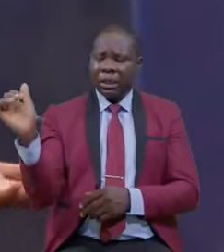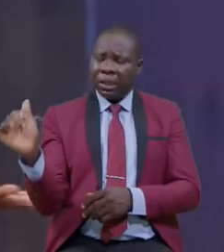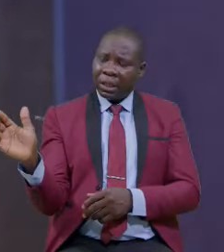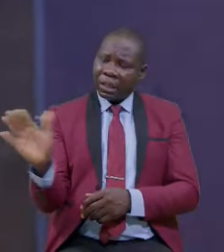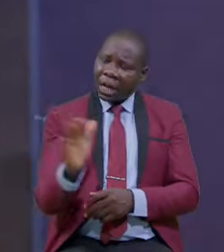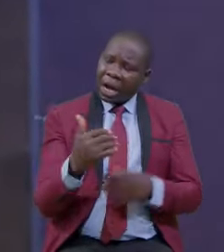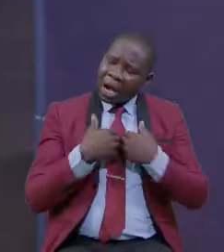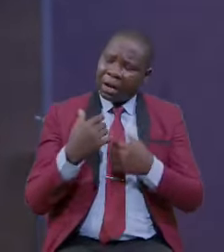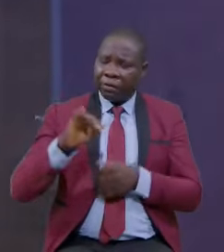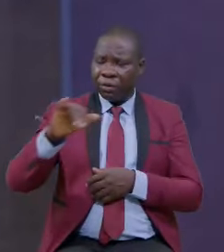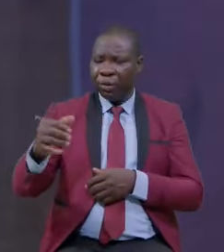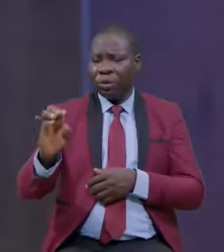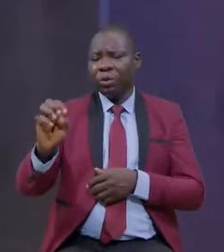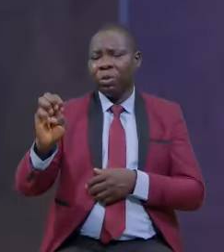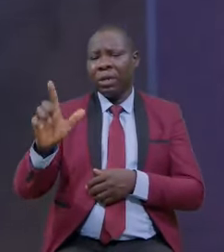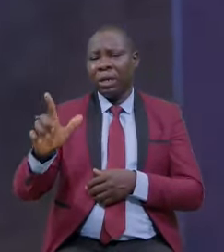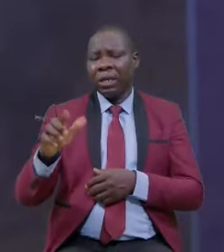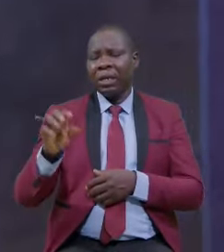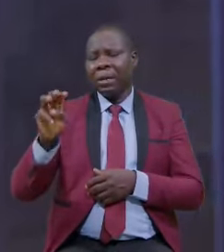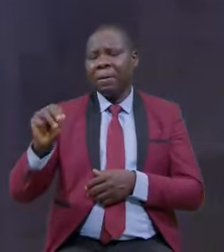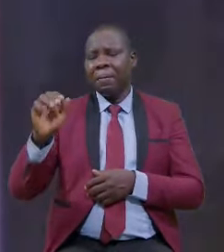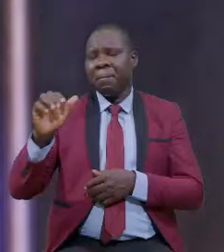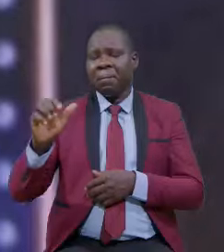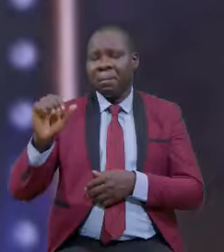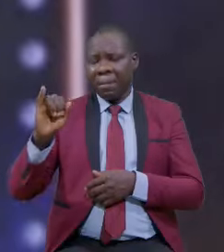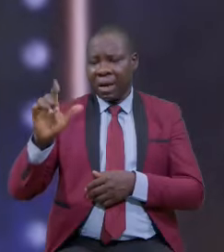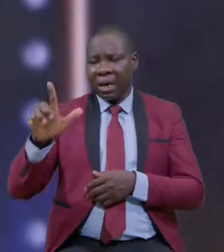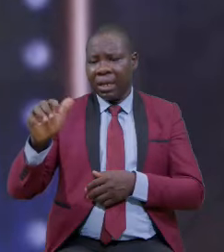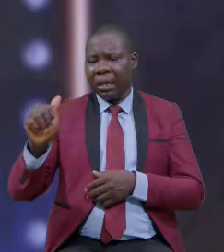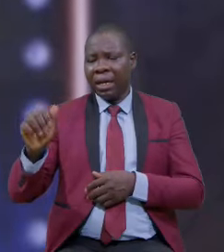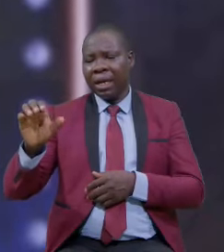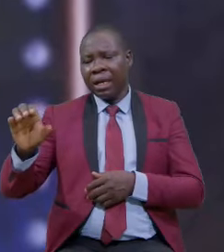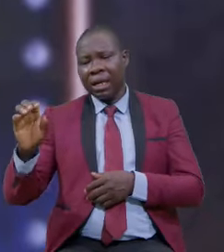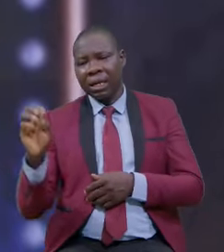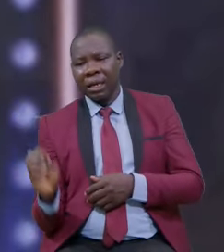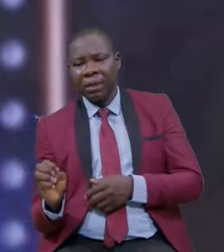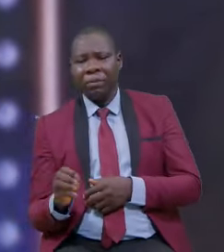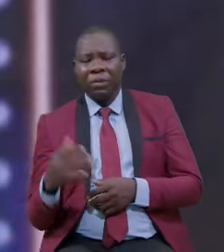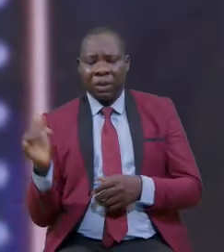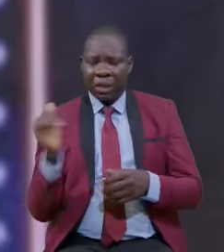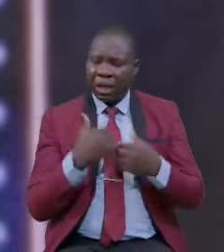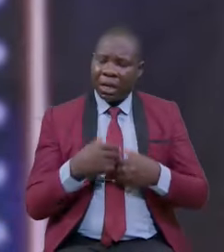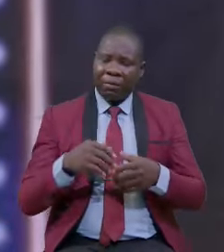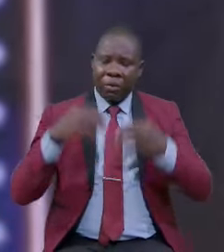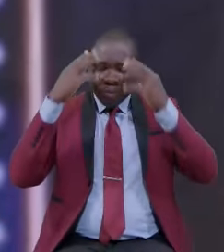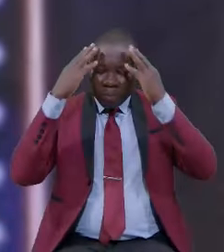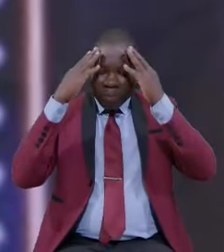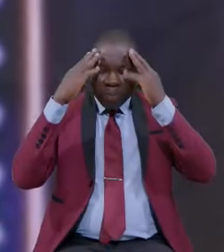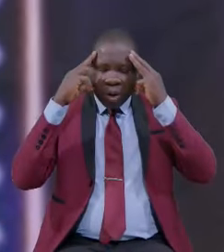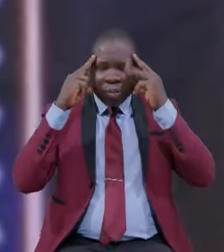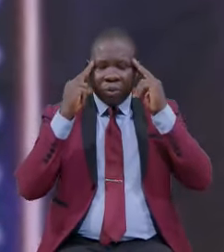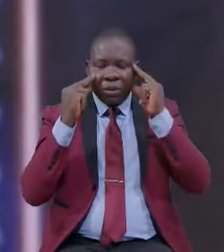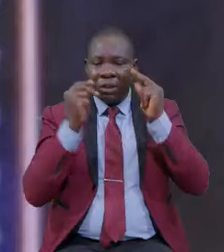they have Malachi. They have Moses and the prophets. Let them read those books and let them have the